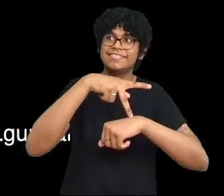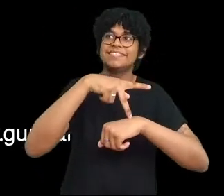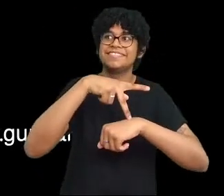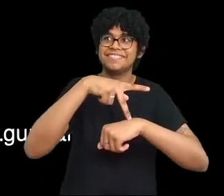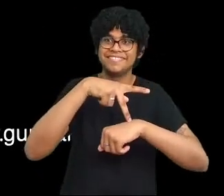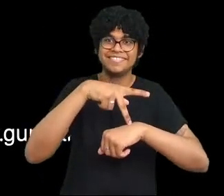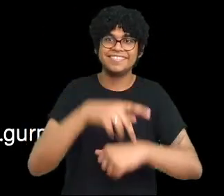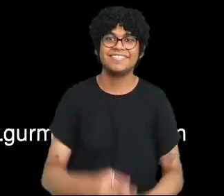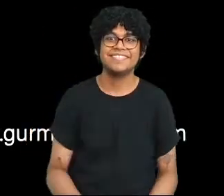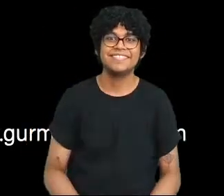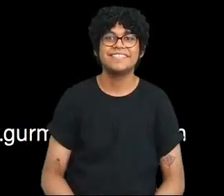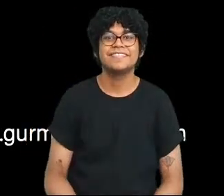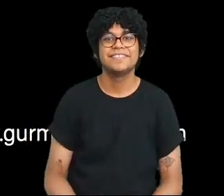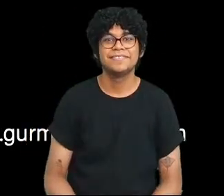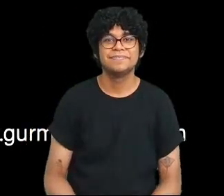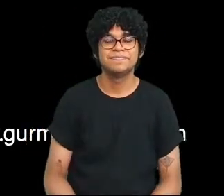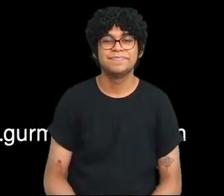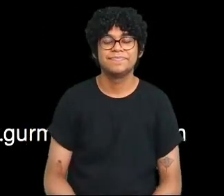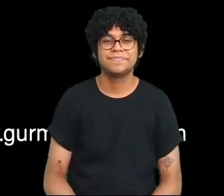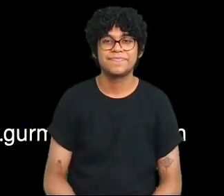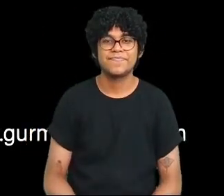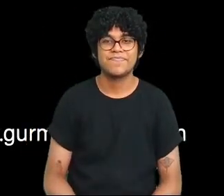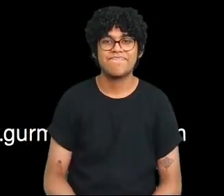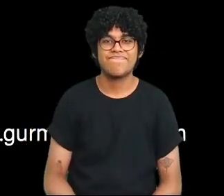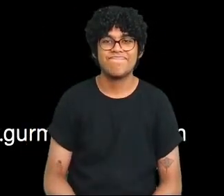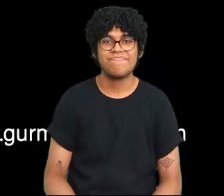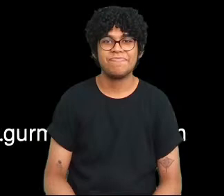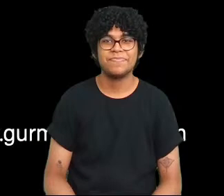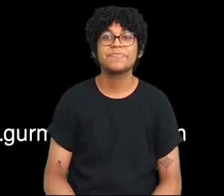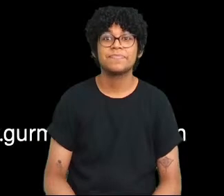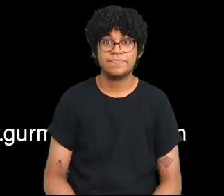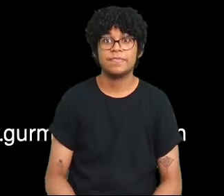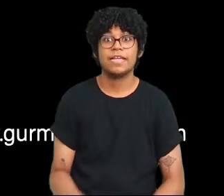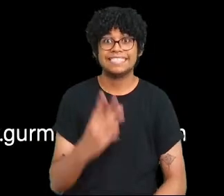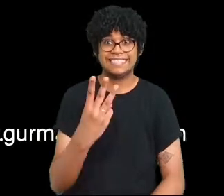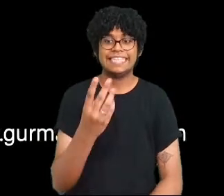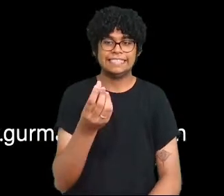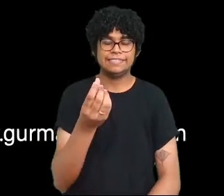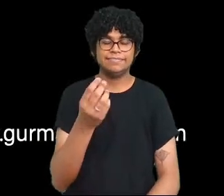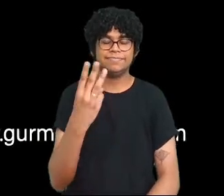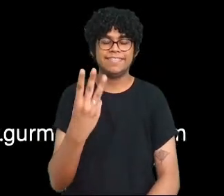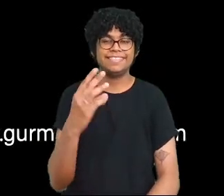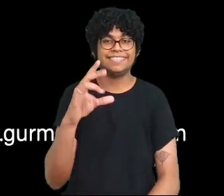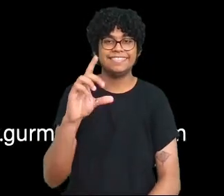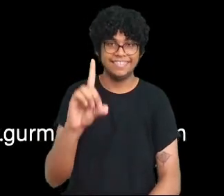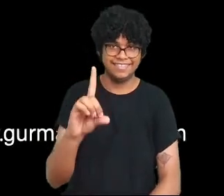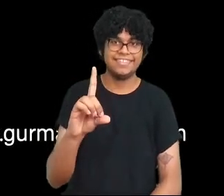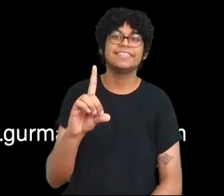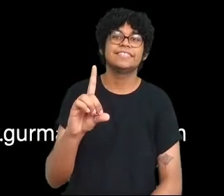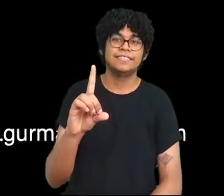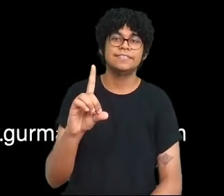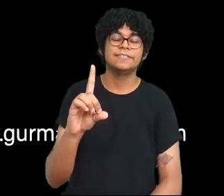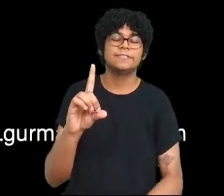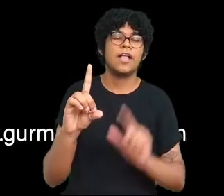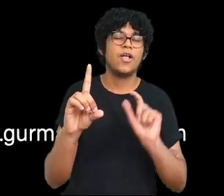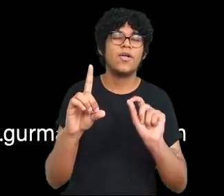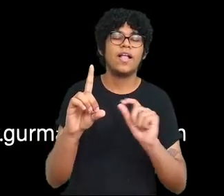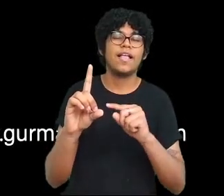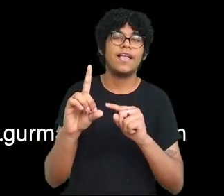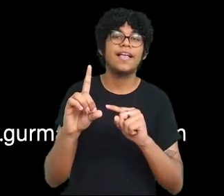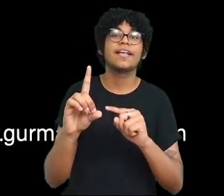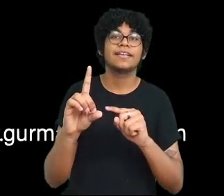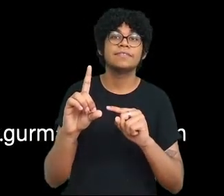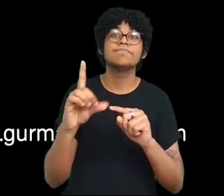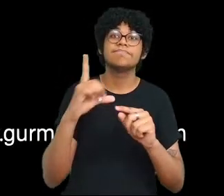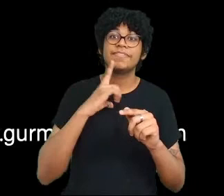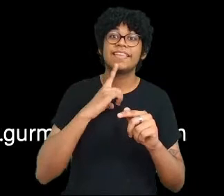And talking of 3D, you can also share stuff on LinkedIn. LinkedIn has this whole data science,